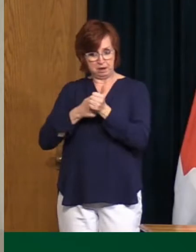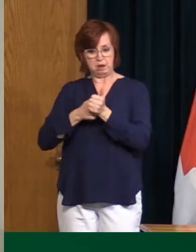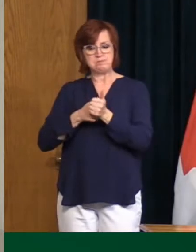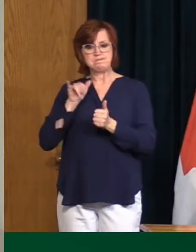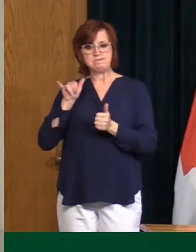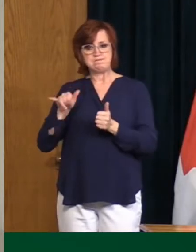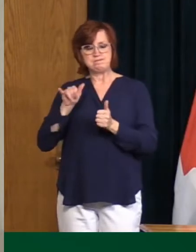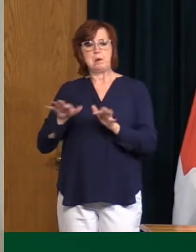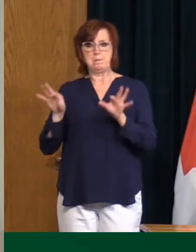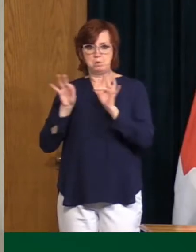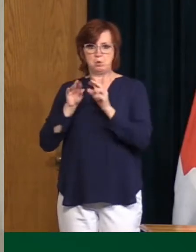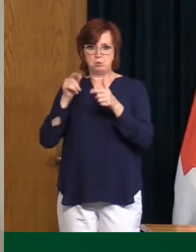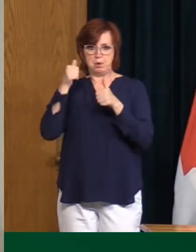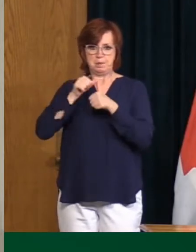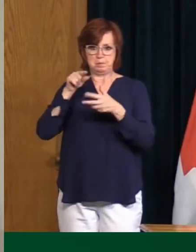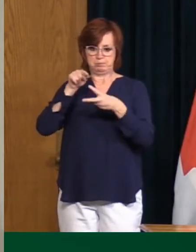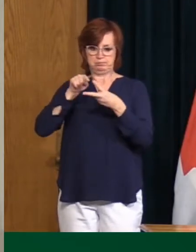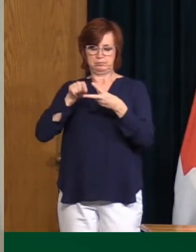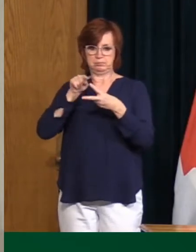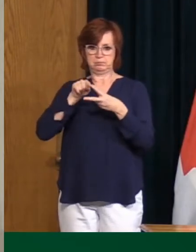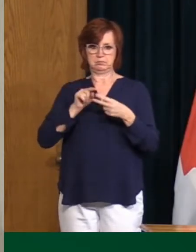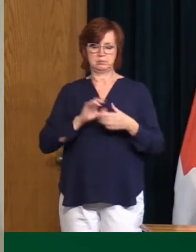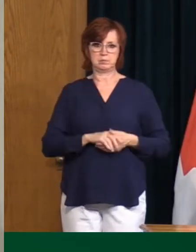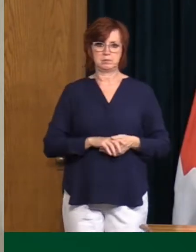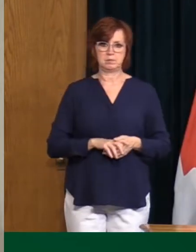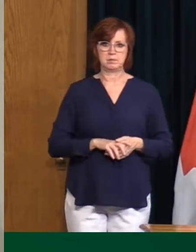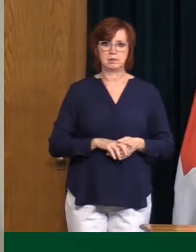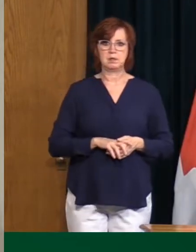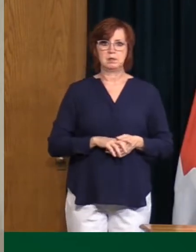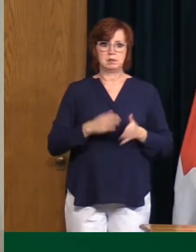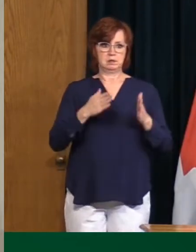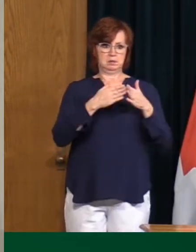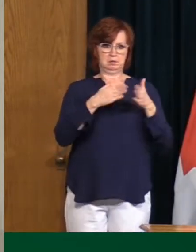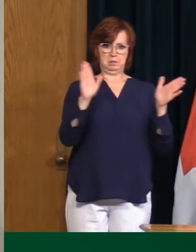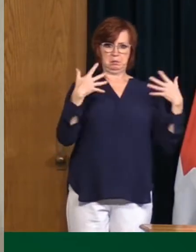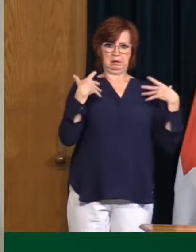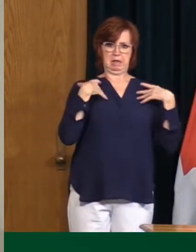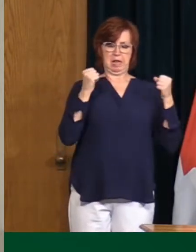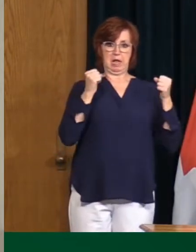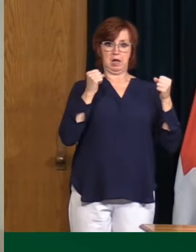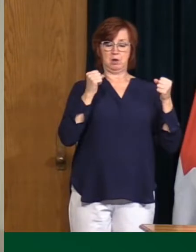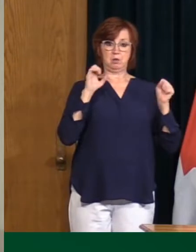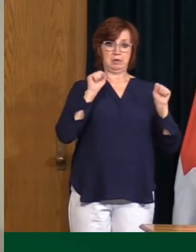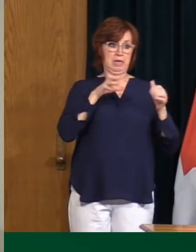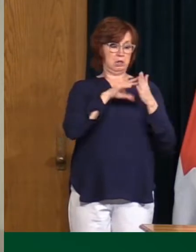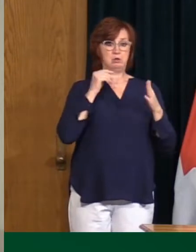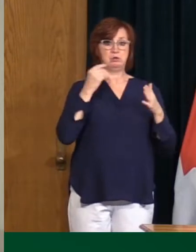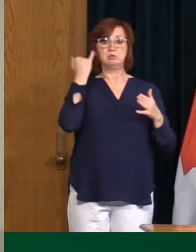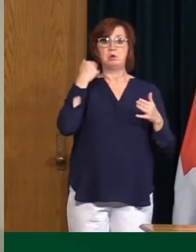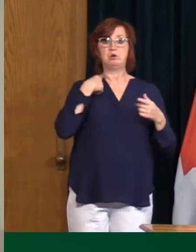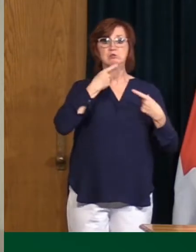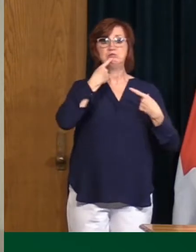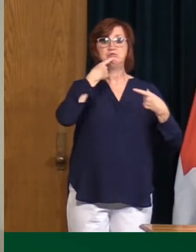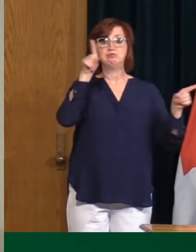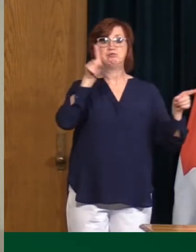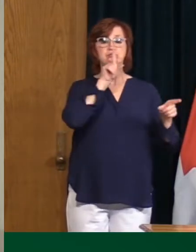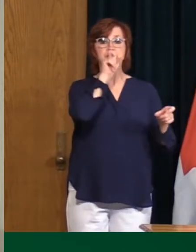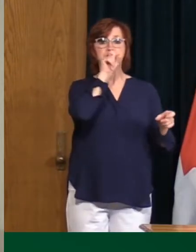remember. And there's no public health purpose served by me disclosing the location of a